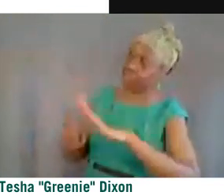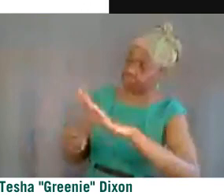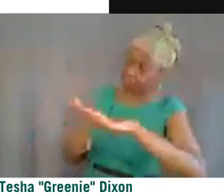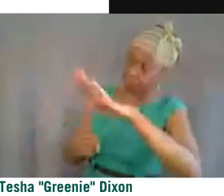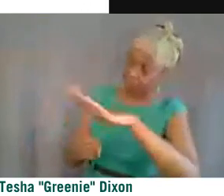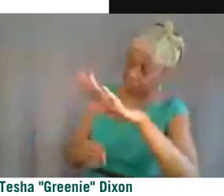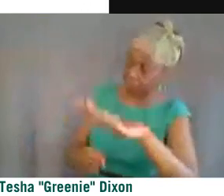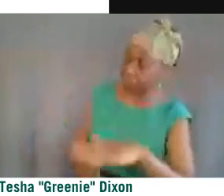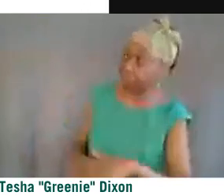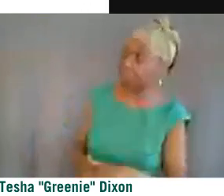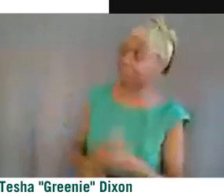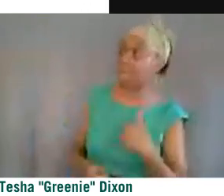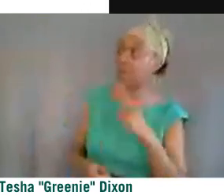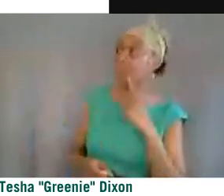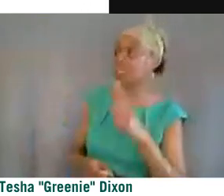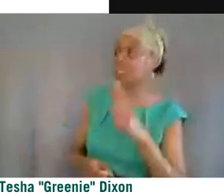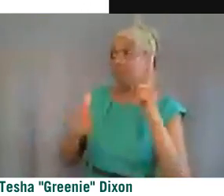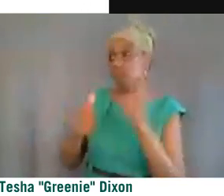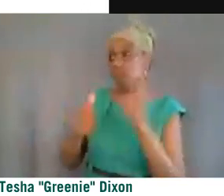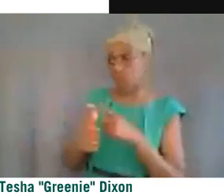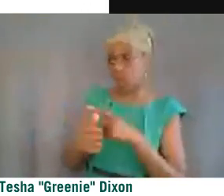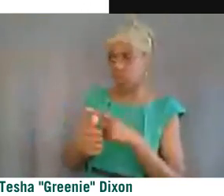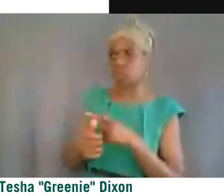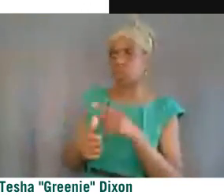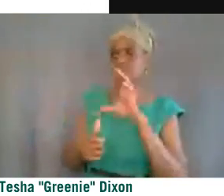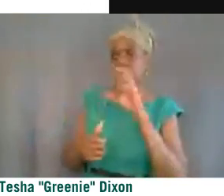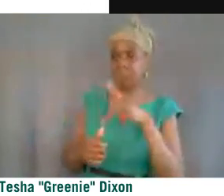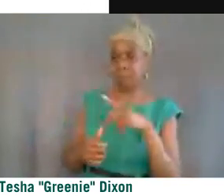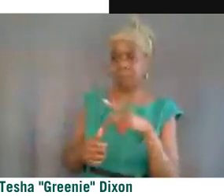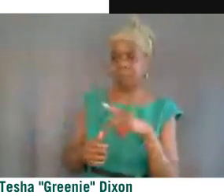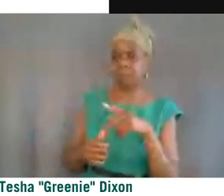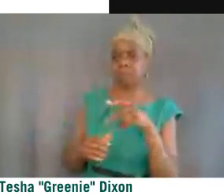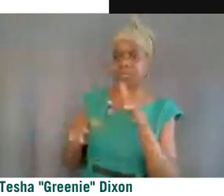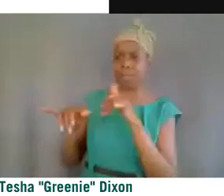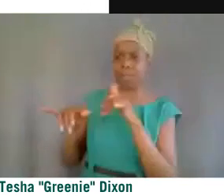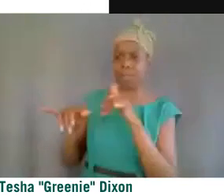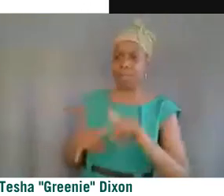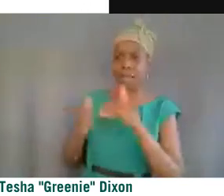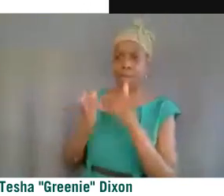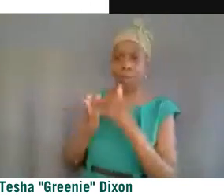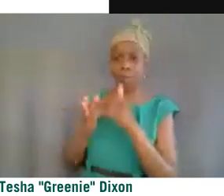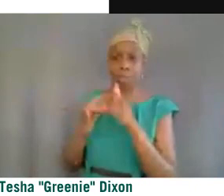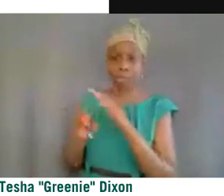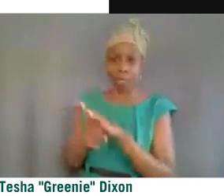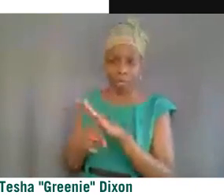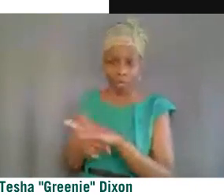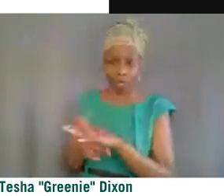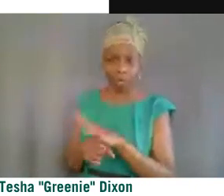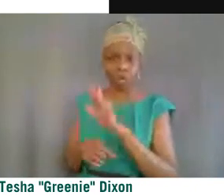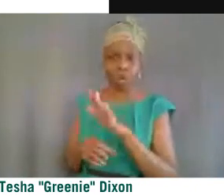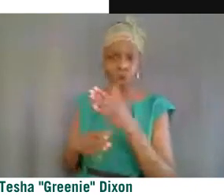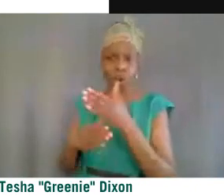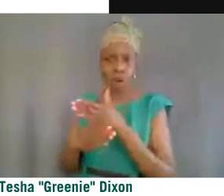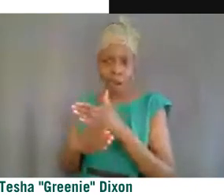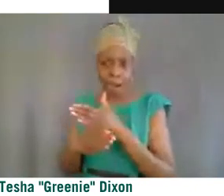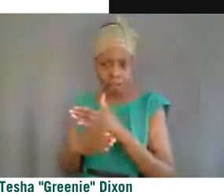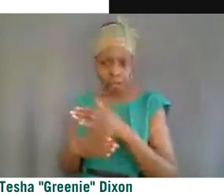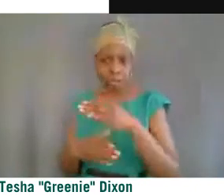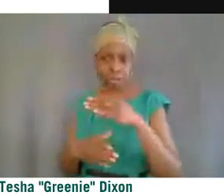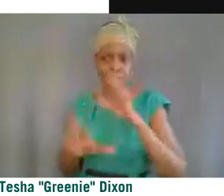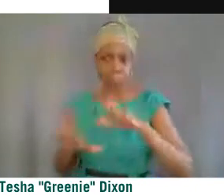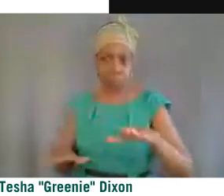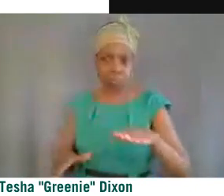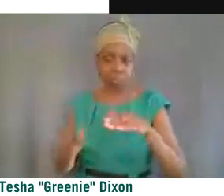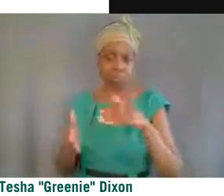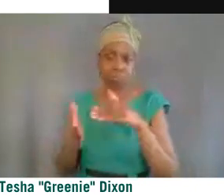And I would say, first of all, that cerebral palsy is common enough that your average pediatrician or family